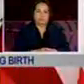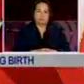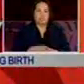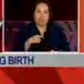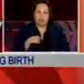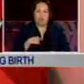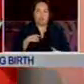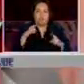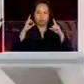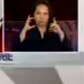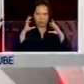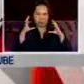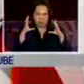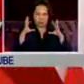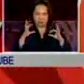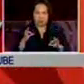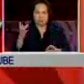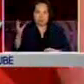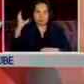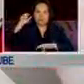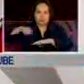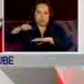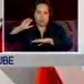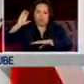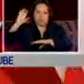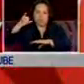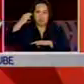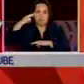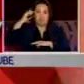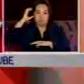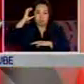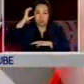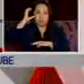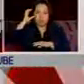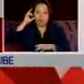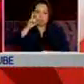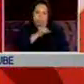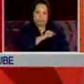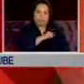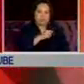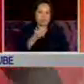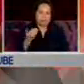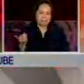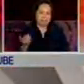I find Chief Justice Renato C. Corona guilty.